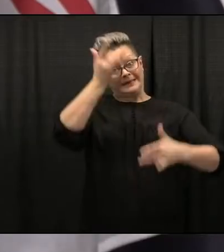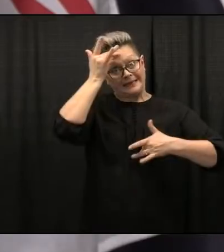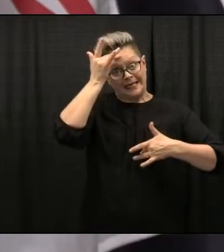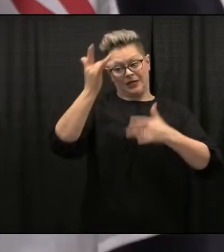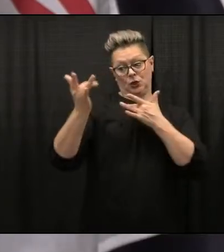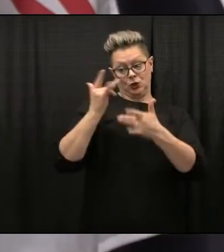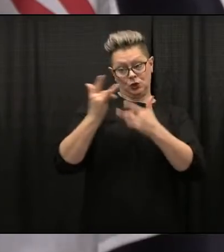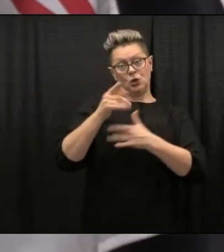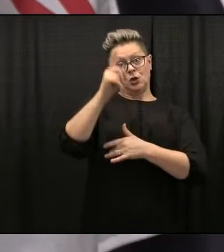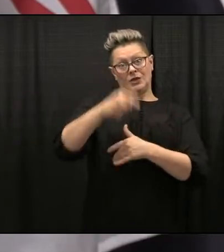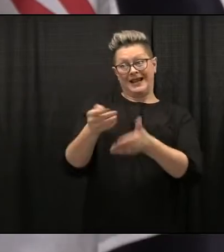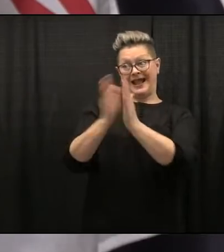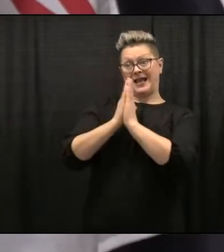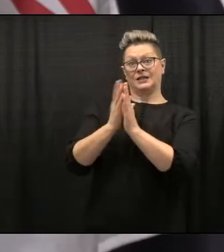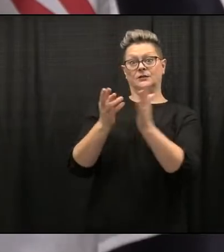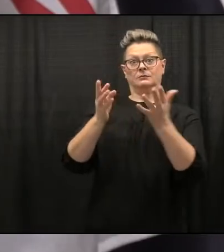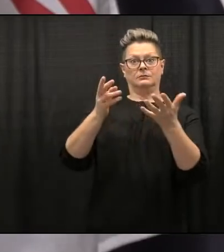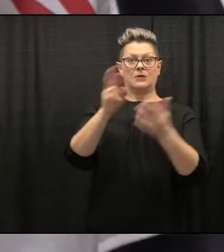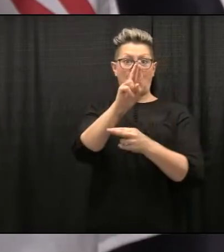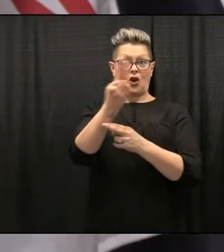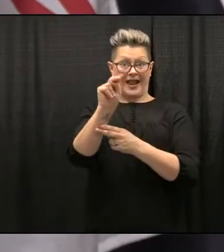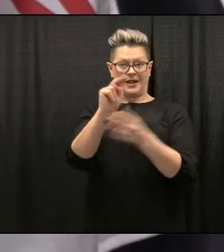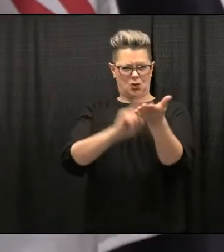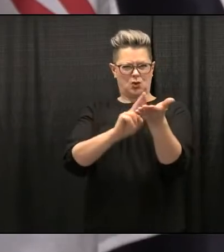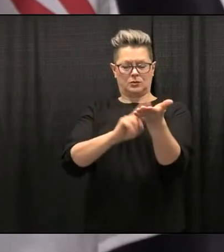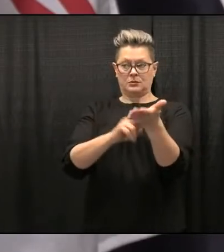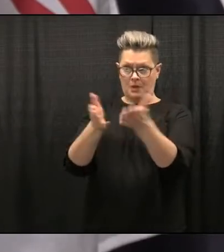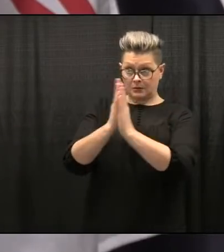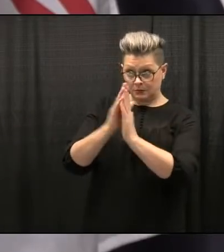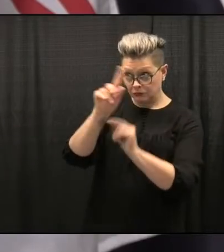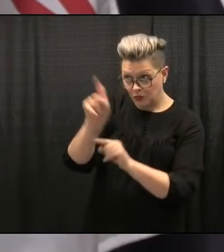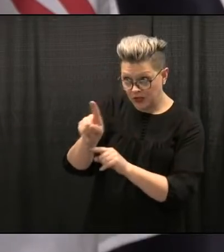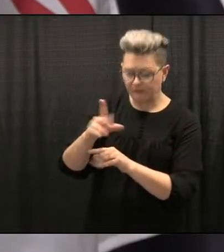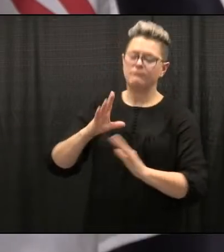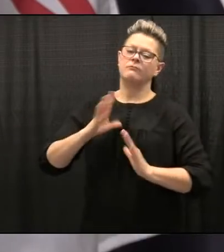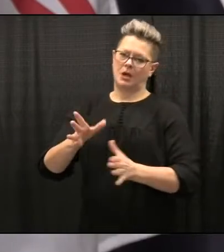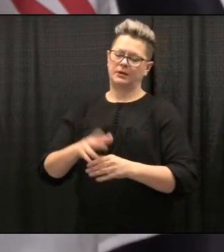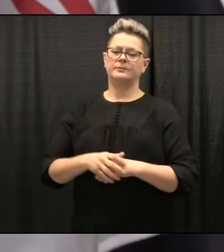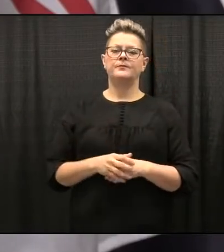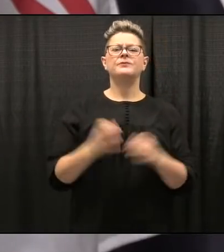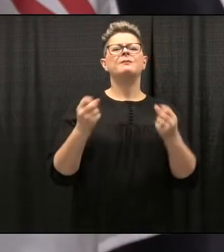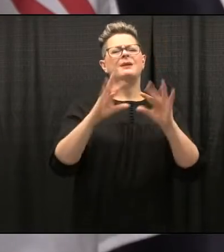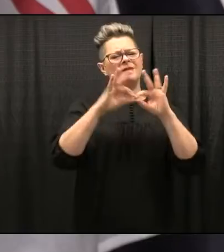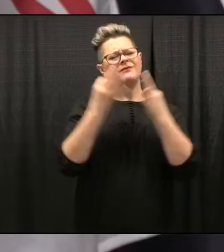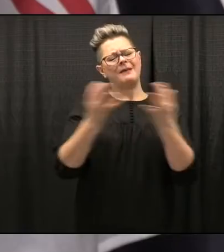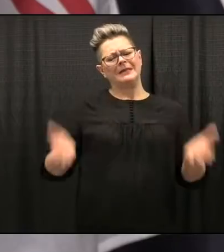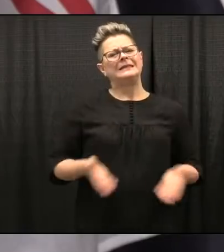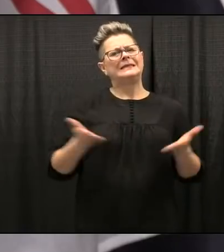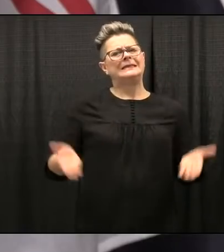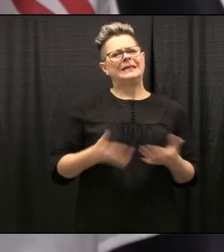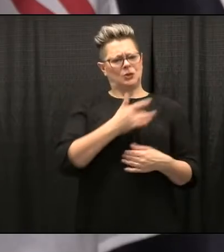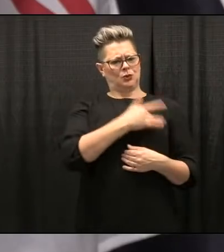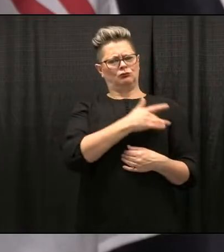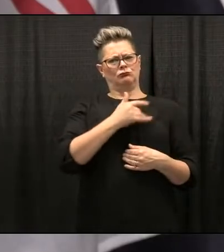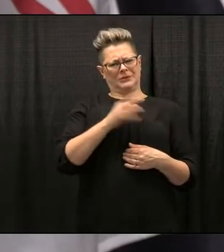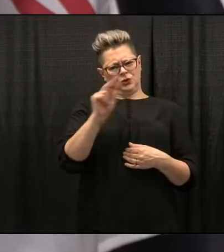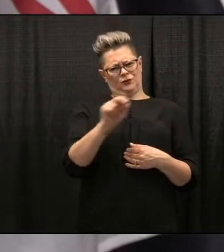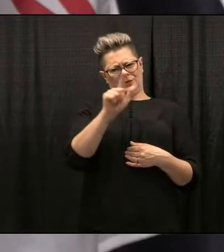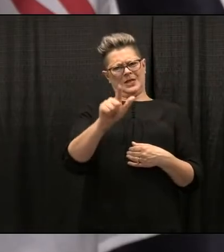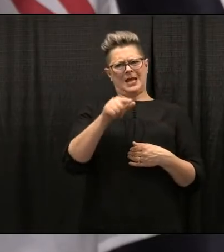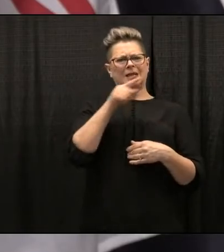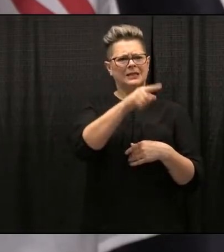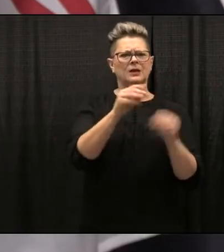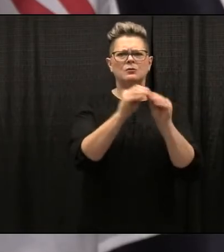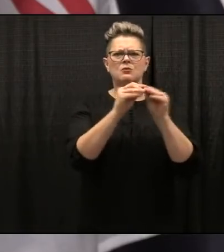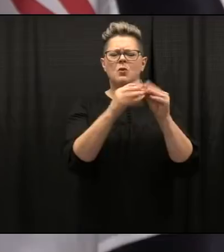need the advice of a registered nurse. There are many families in our province with loved ones that are more